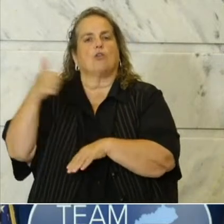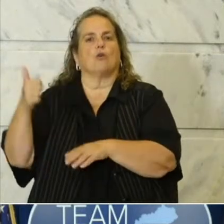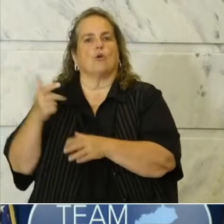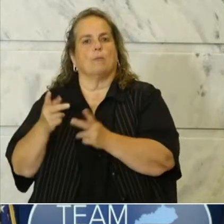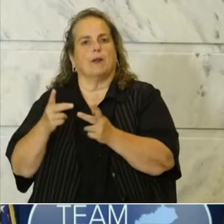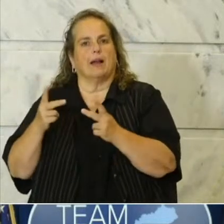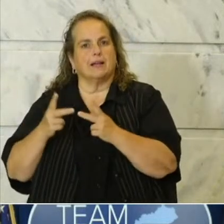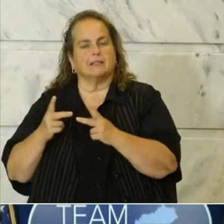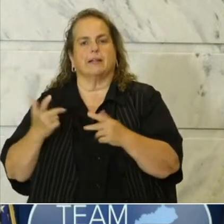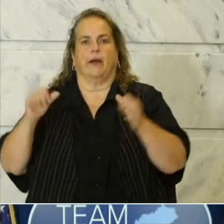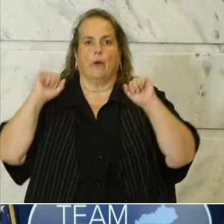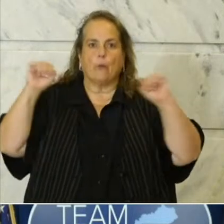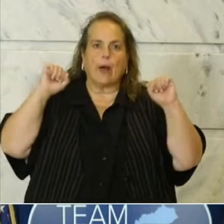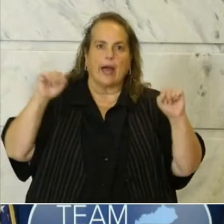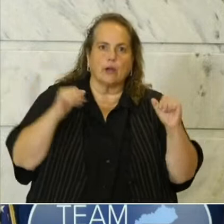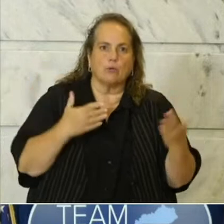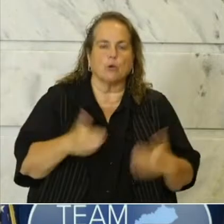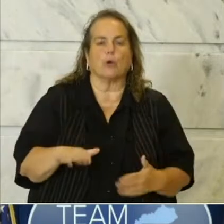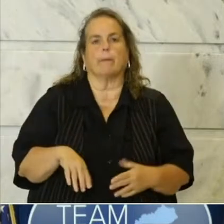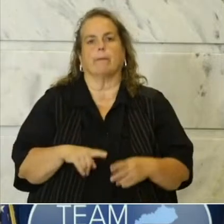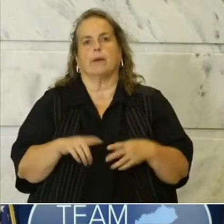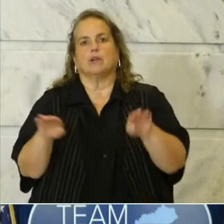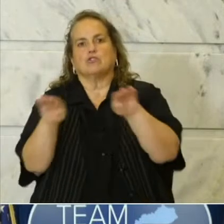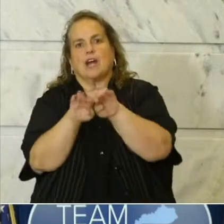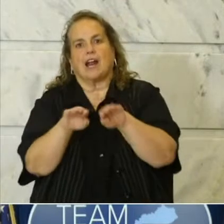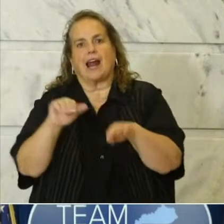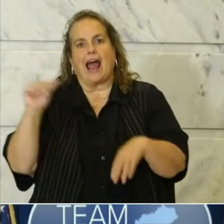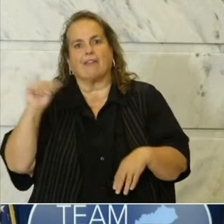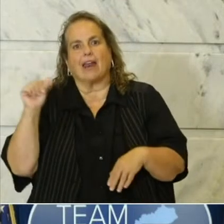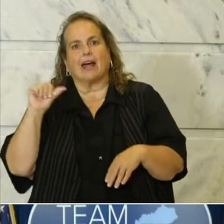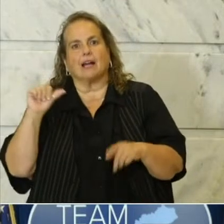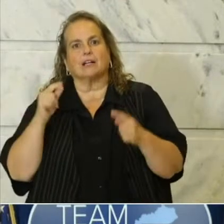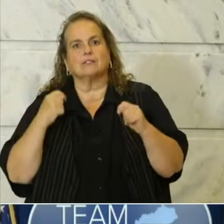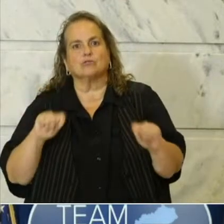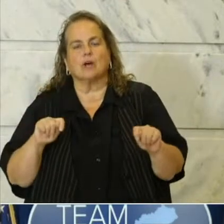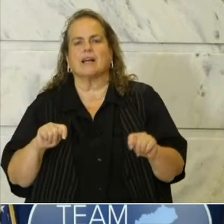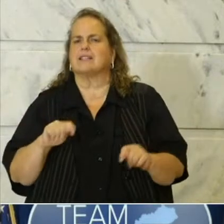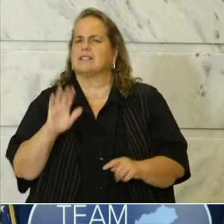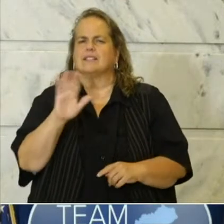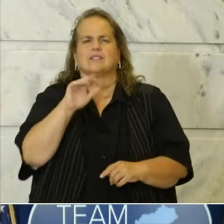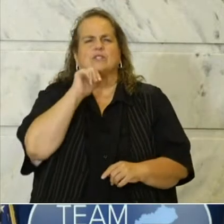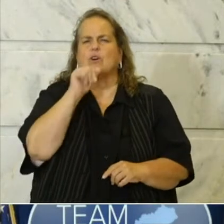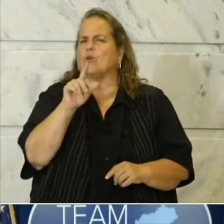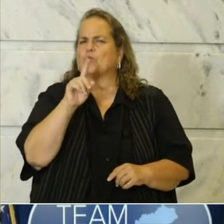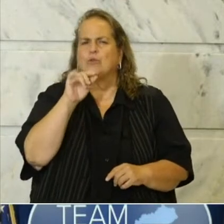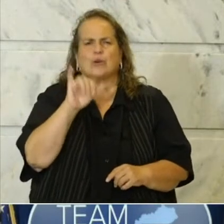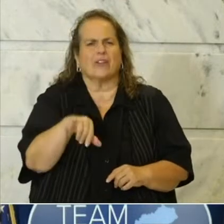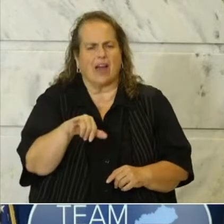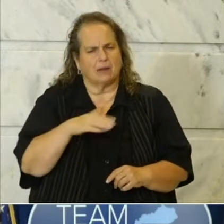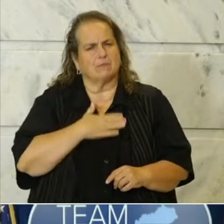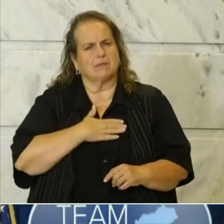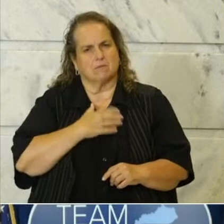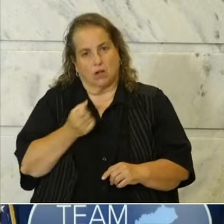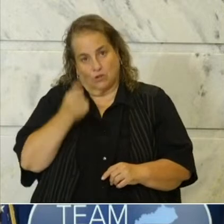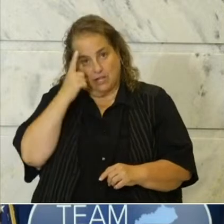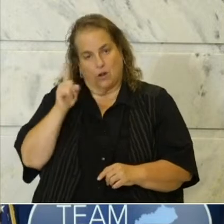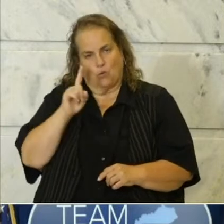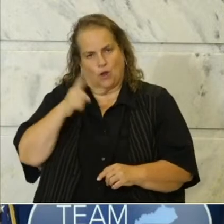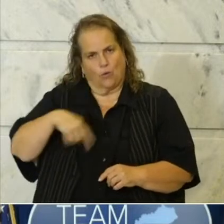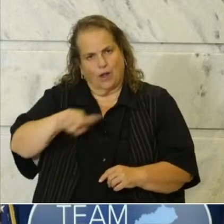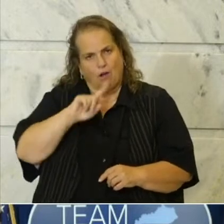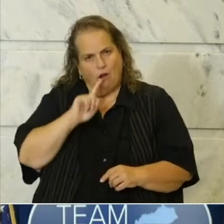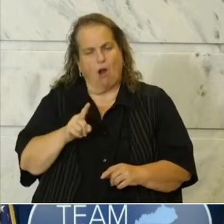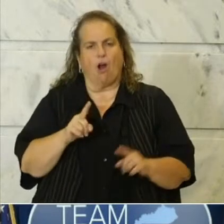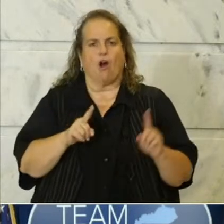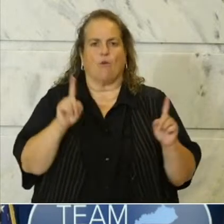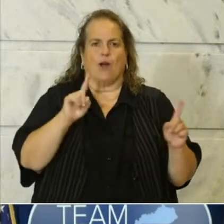their weight room, shutting down athletic endeavors. Let's not do that, and let's understand where we are and where they are